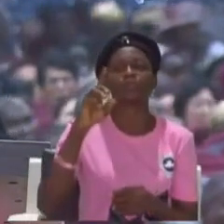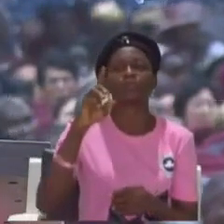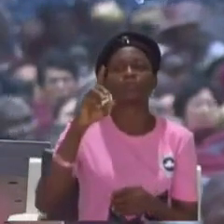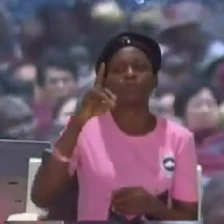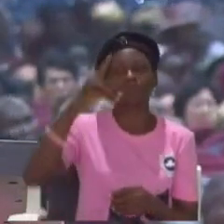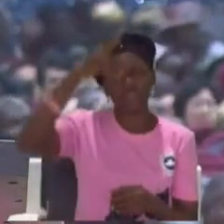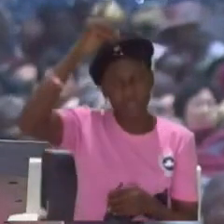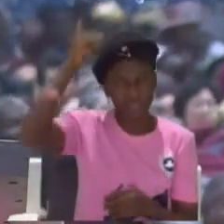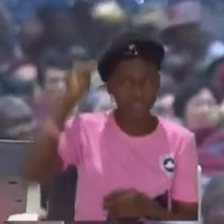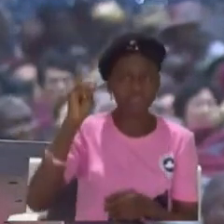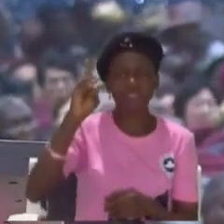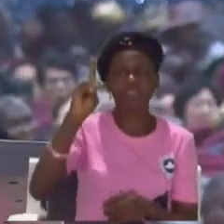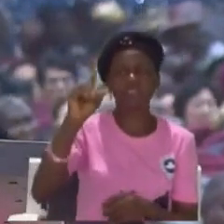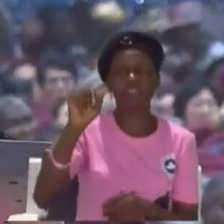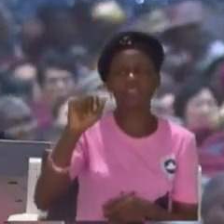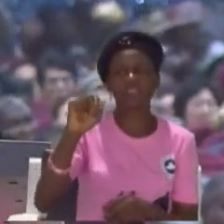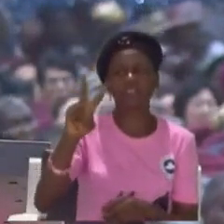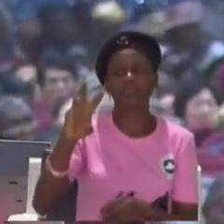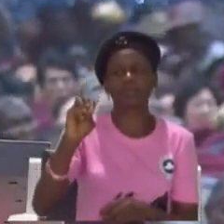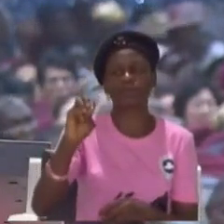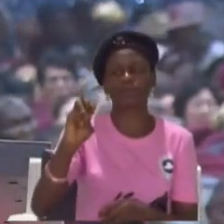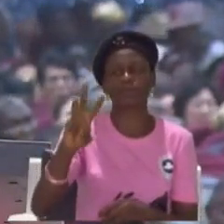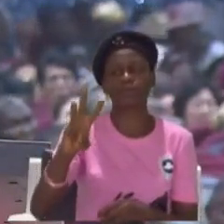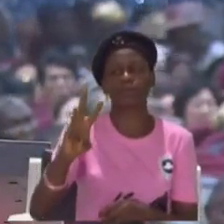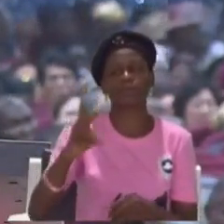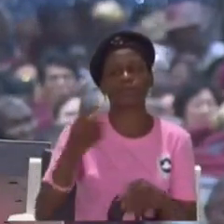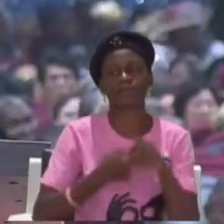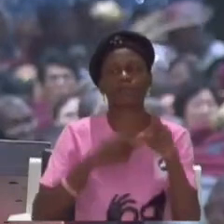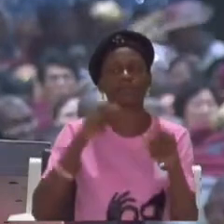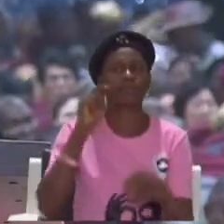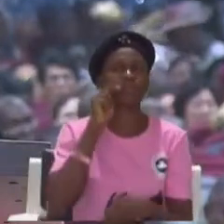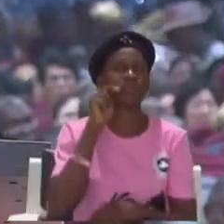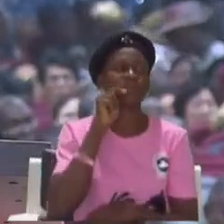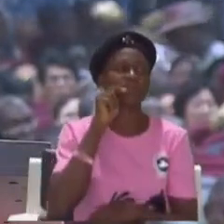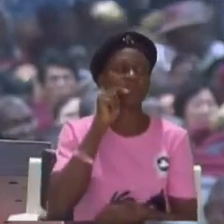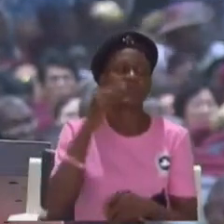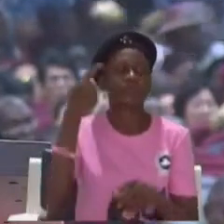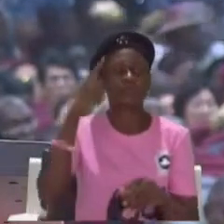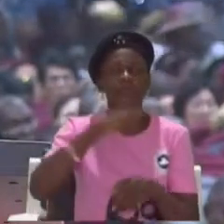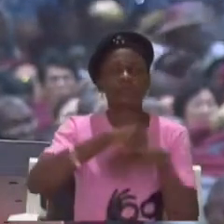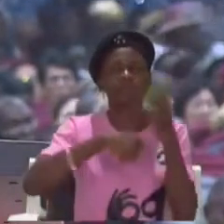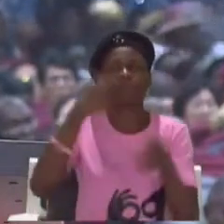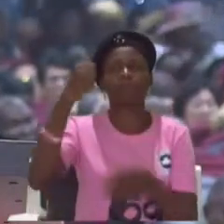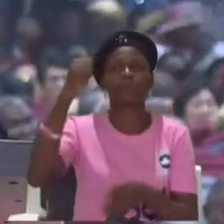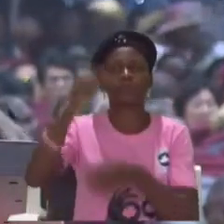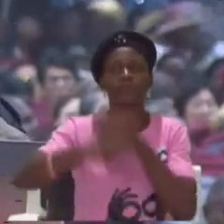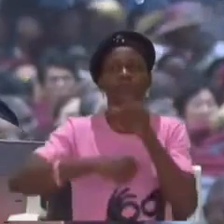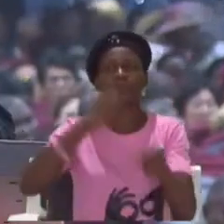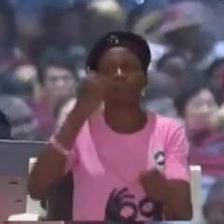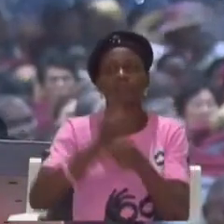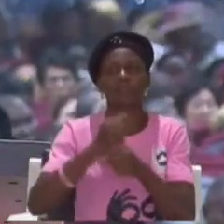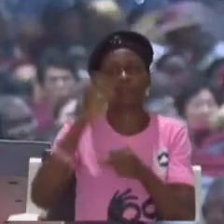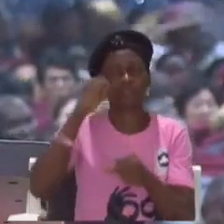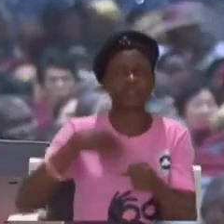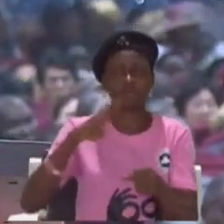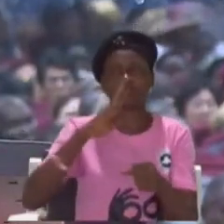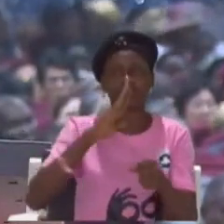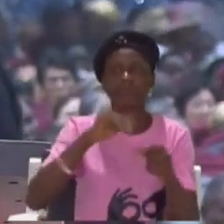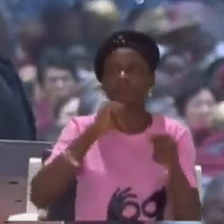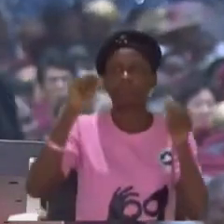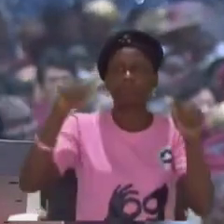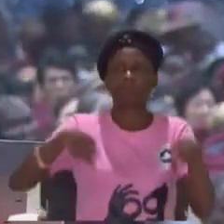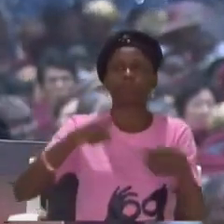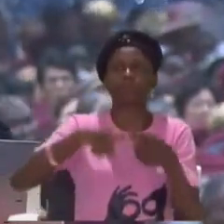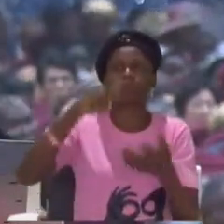Davo, from Nigeria. For about 10 years, he has been unable to